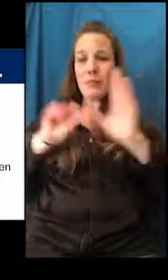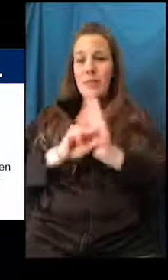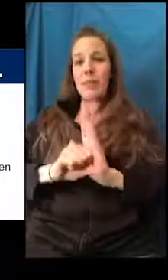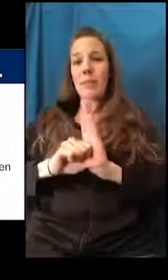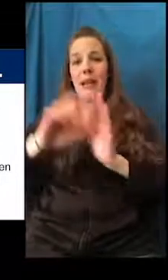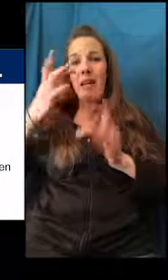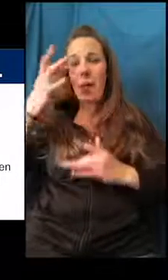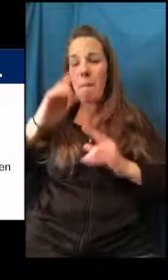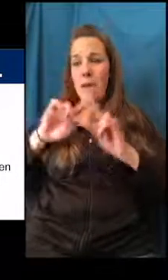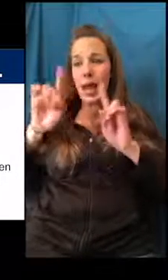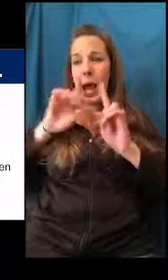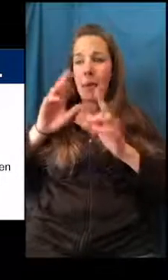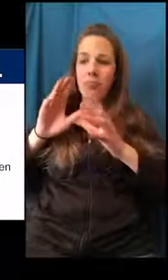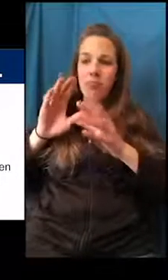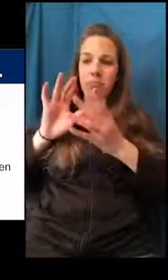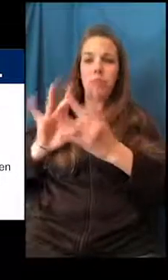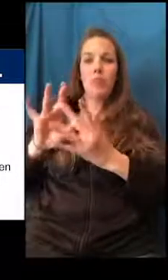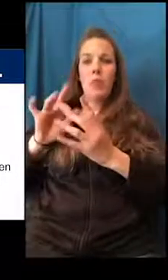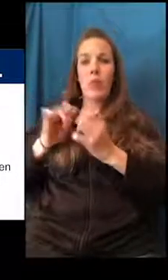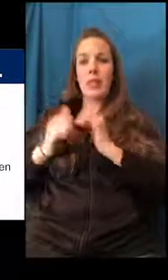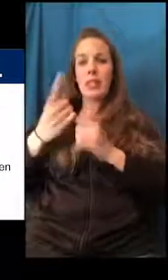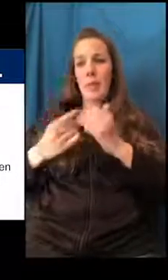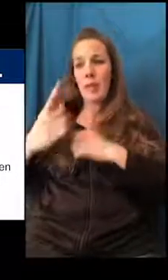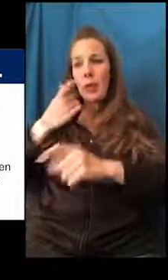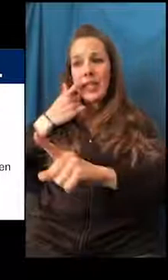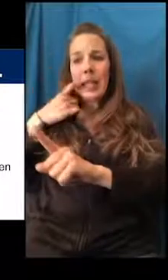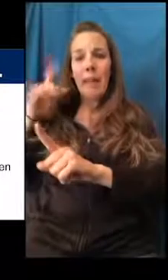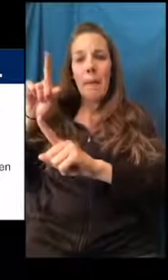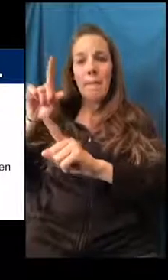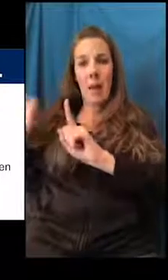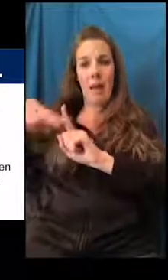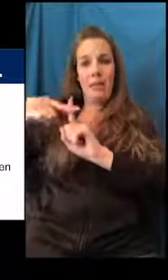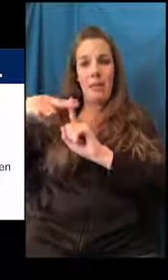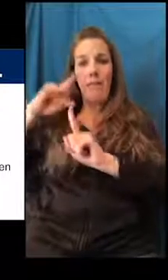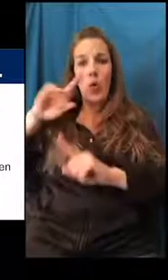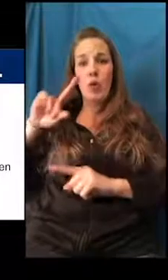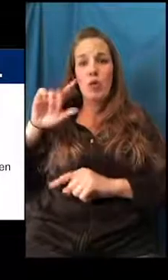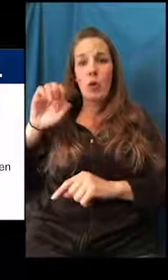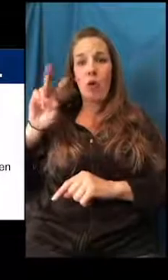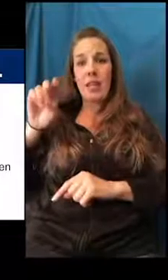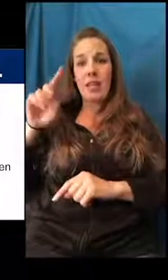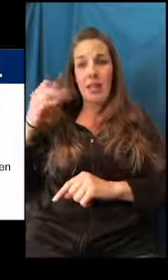around someone who has recently tested positive for COVID-19. Should I be tested?